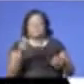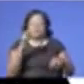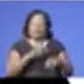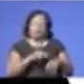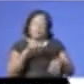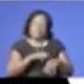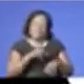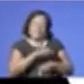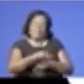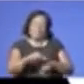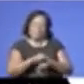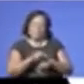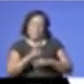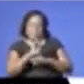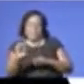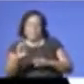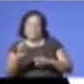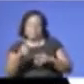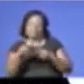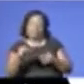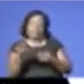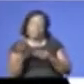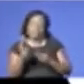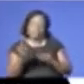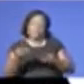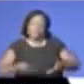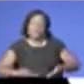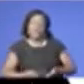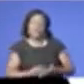Grand Bahama, a new containerized central